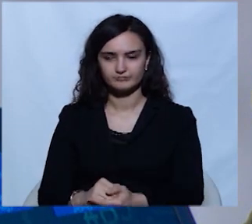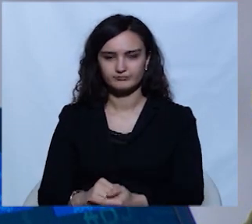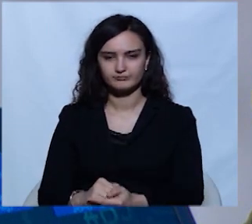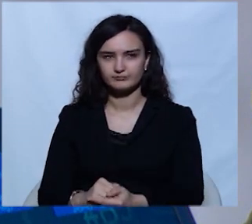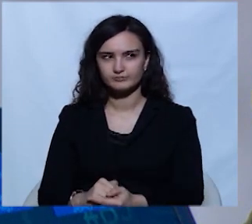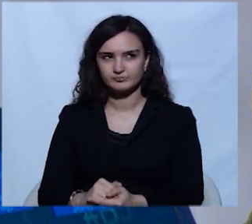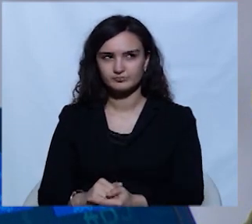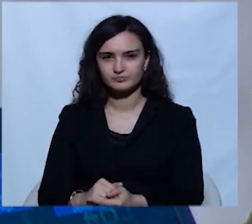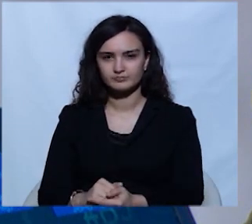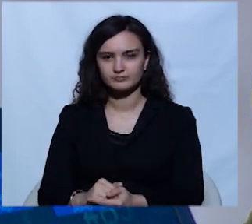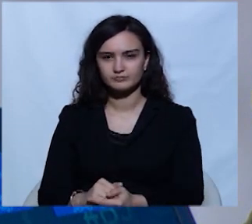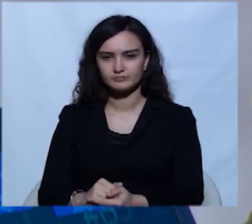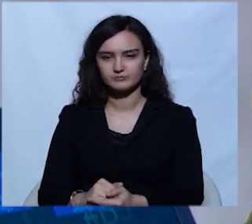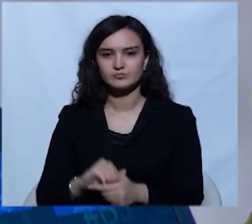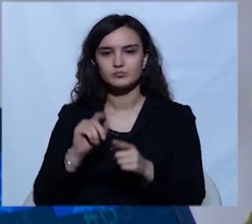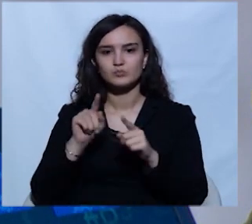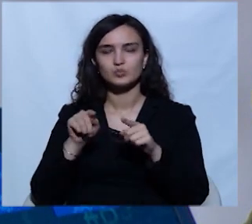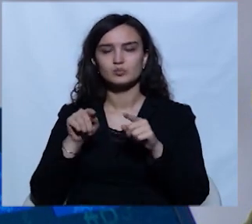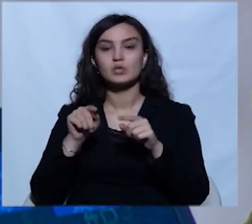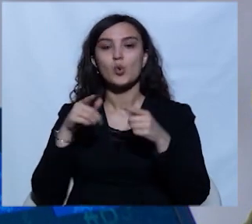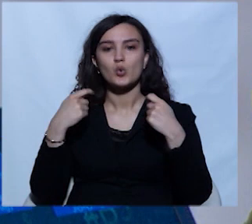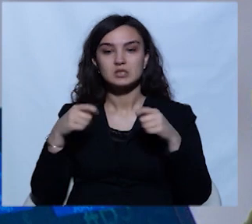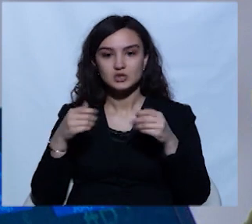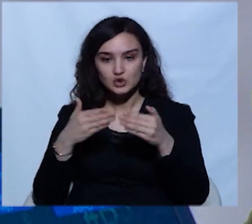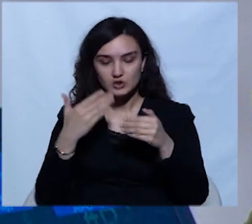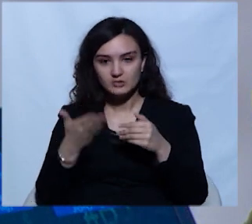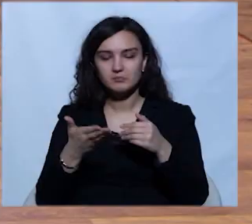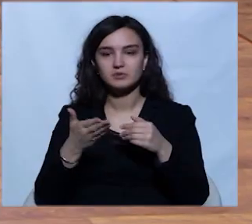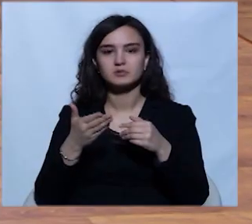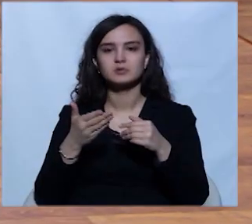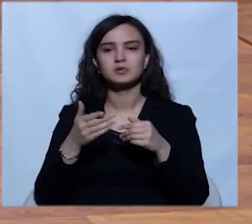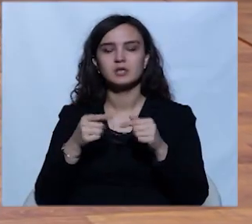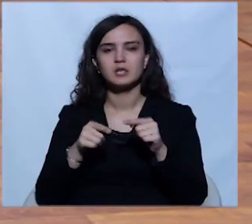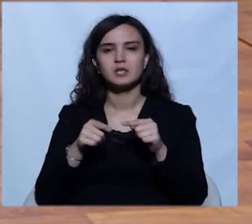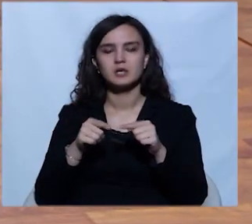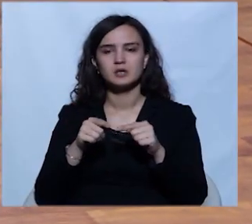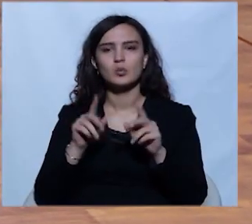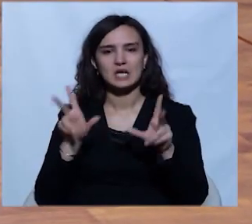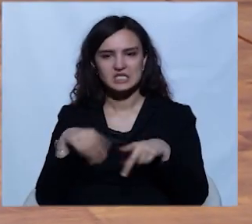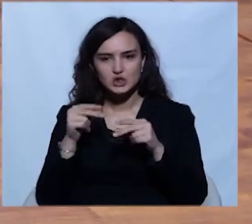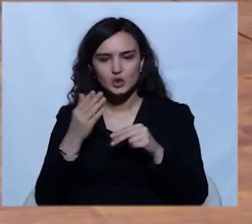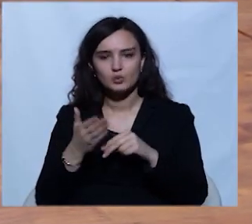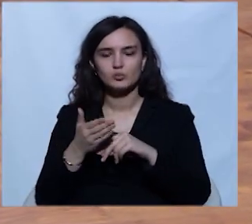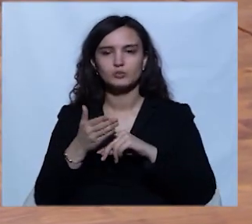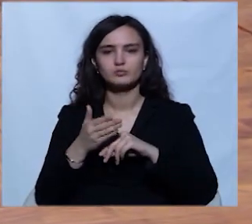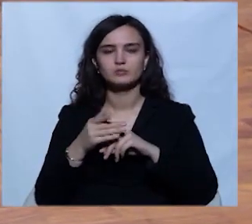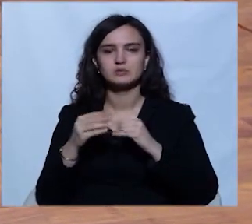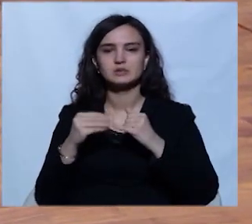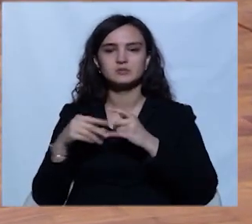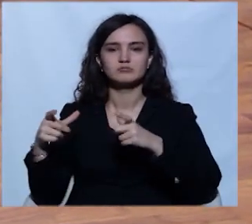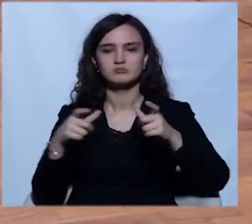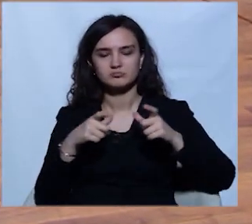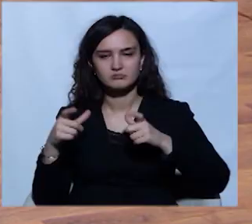survive, to sail, shipwreck, stranded, to rescue, deserted